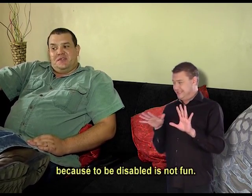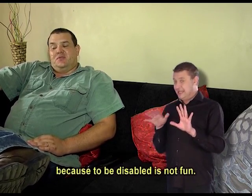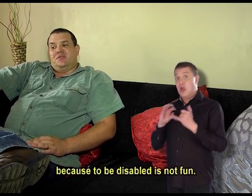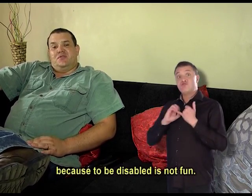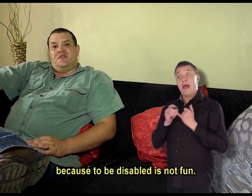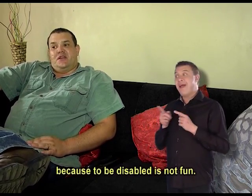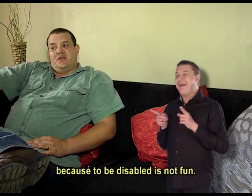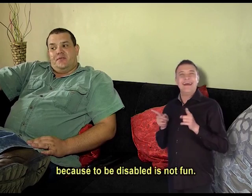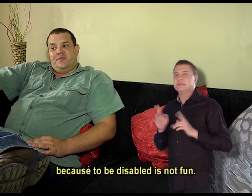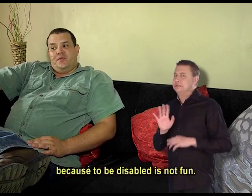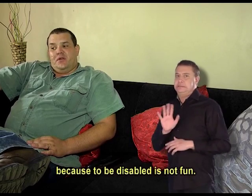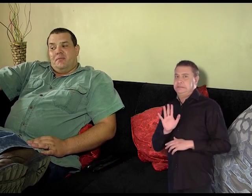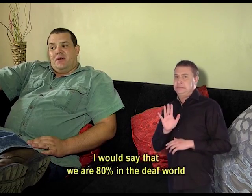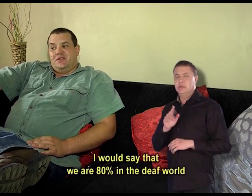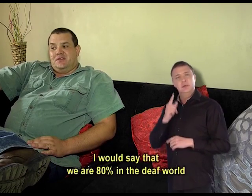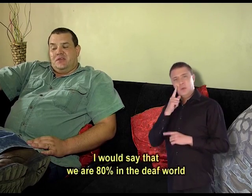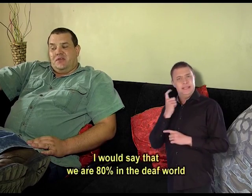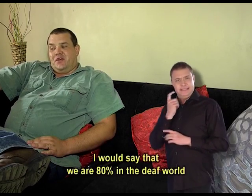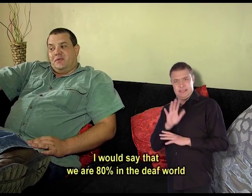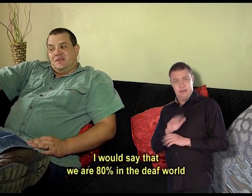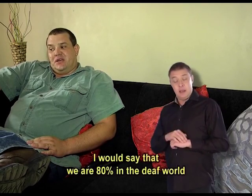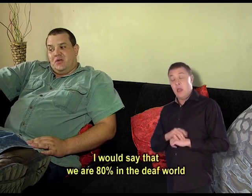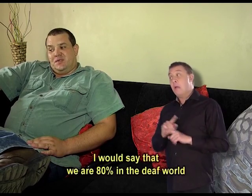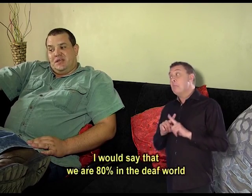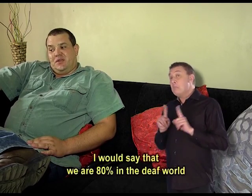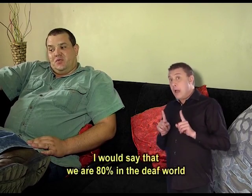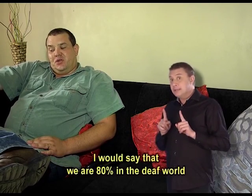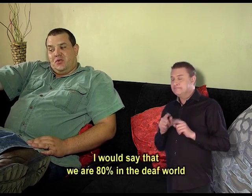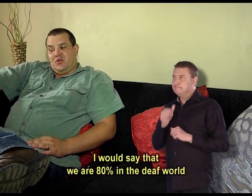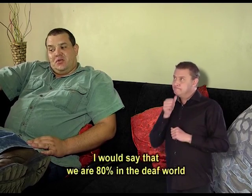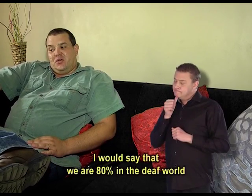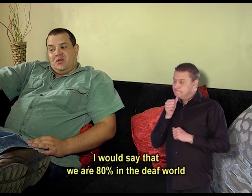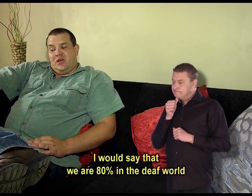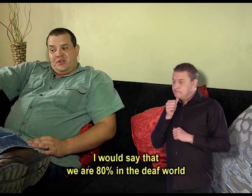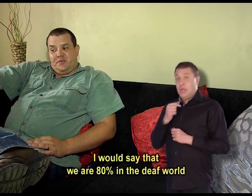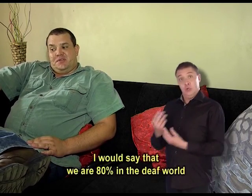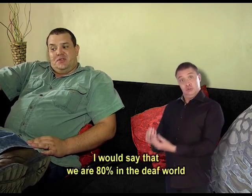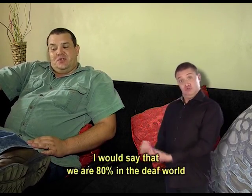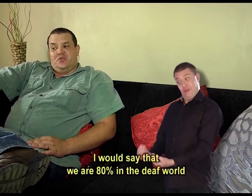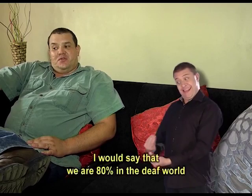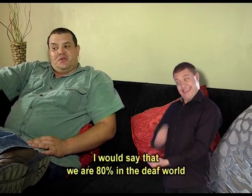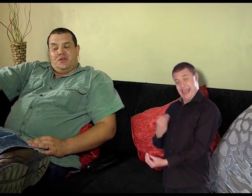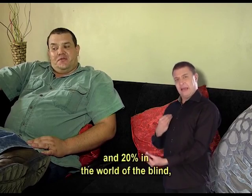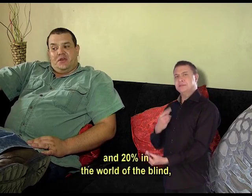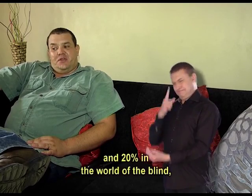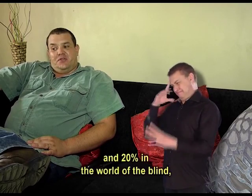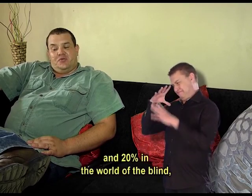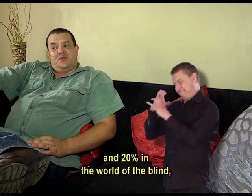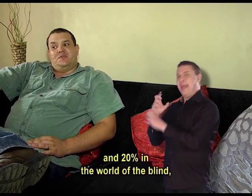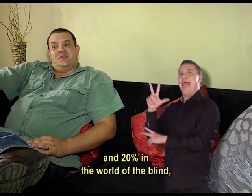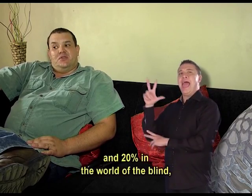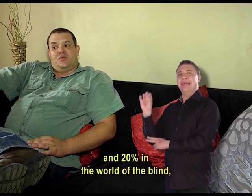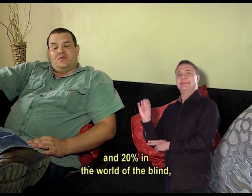to be disabled is not fun. But if I must say, I will say that we are 80% in the world of the deaf